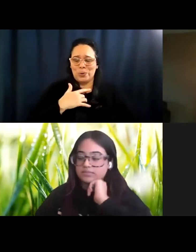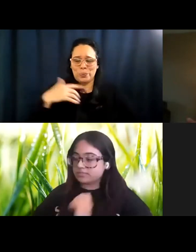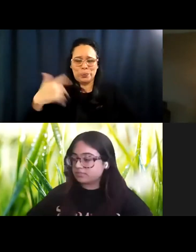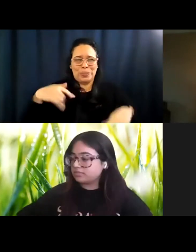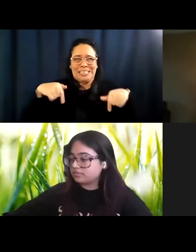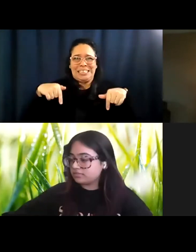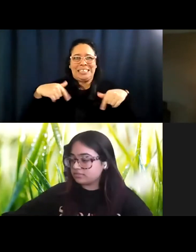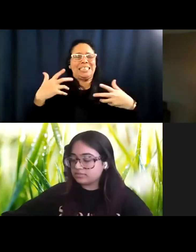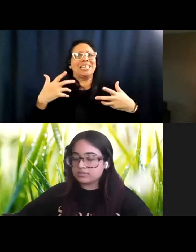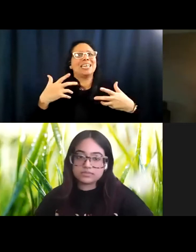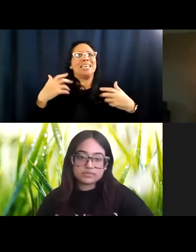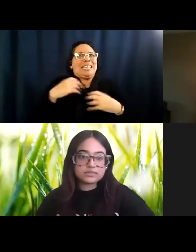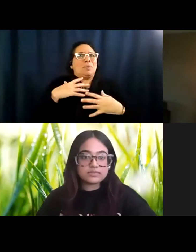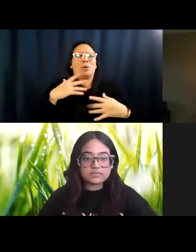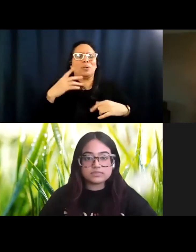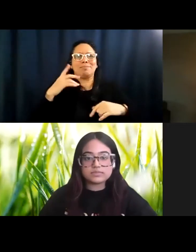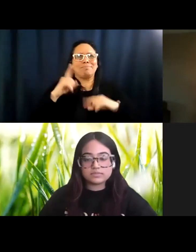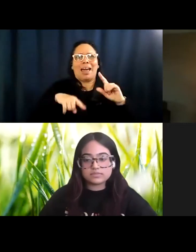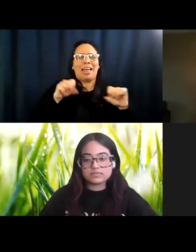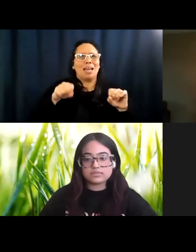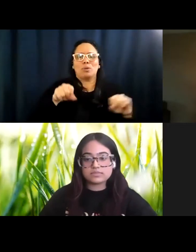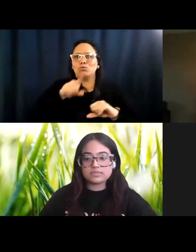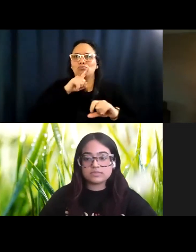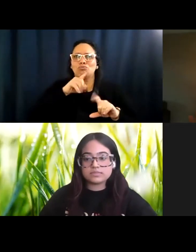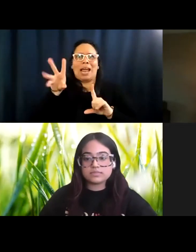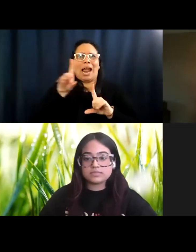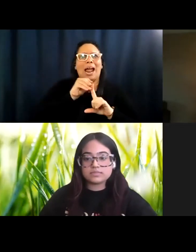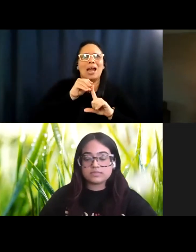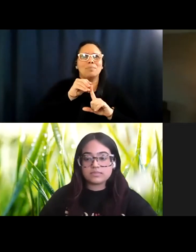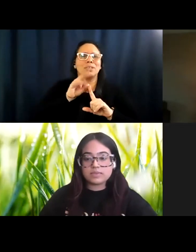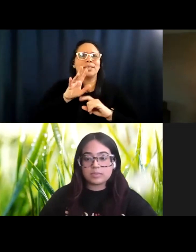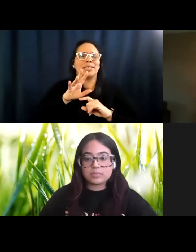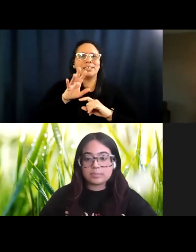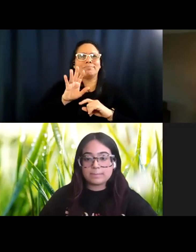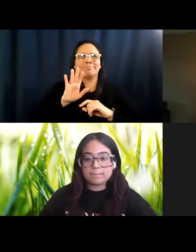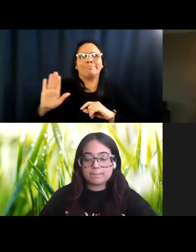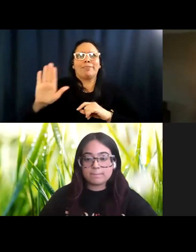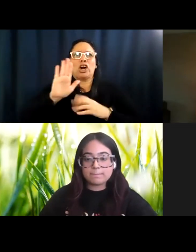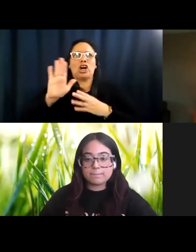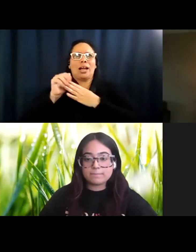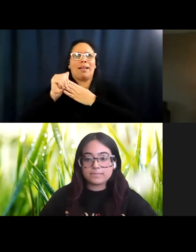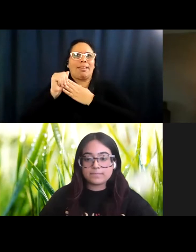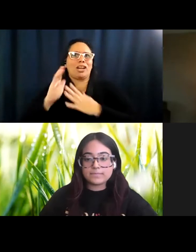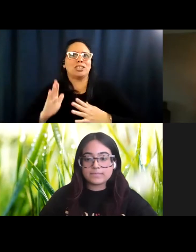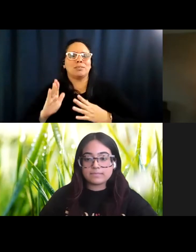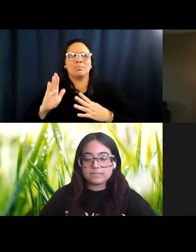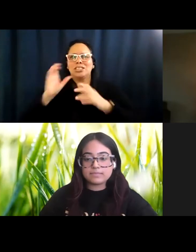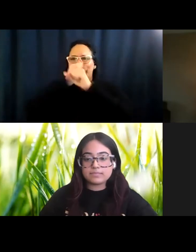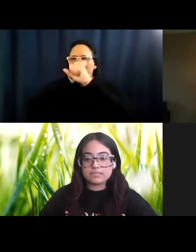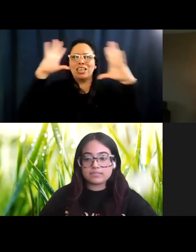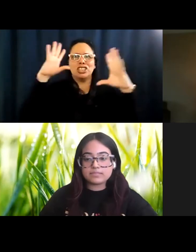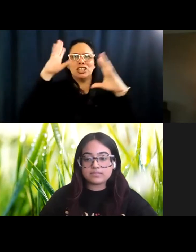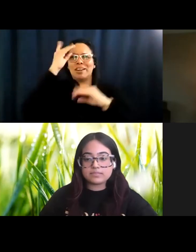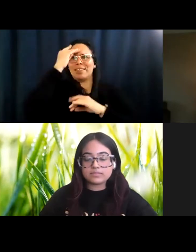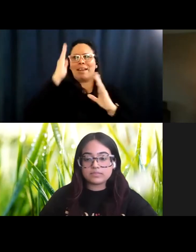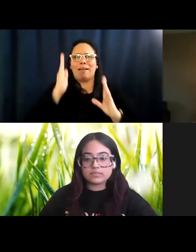intimidated and incapable of truly capturing the vastness of her leadership, visionary thinking,